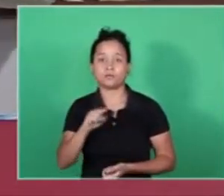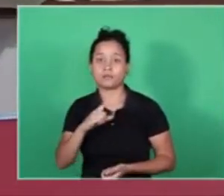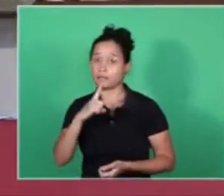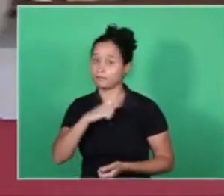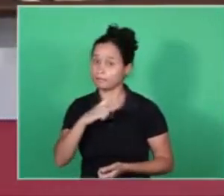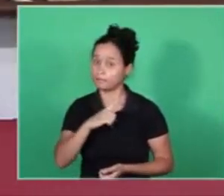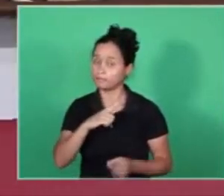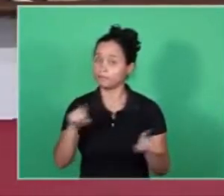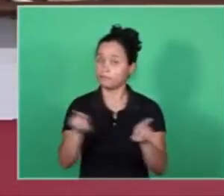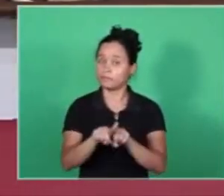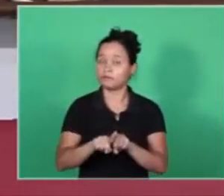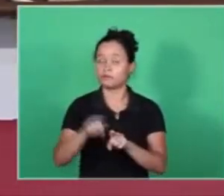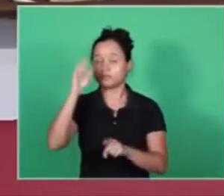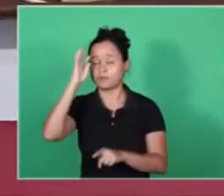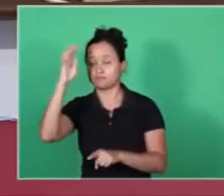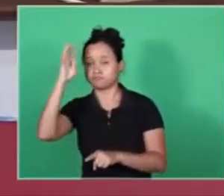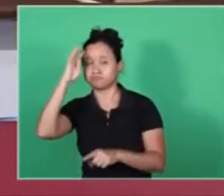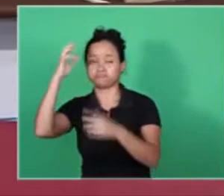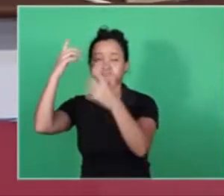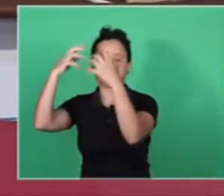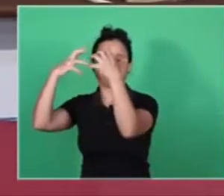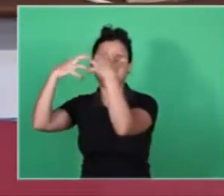It's what you think.